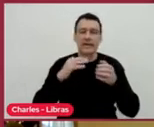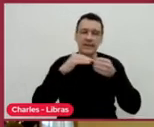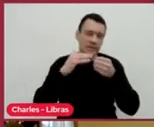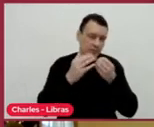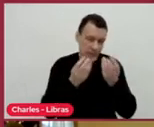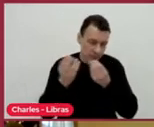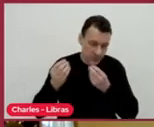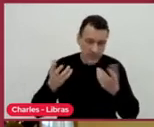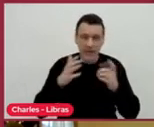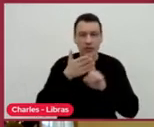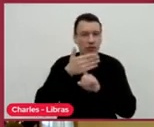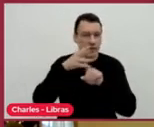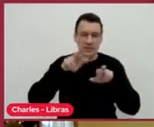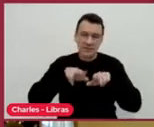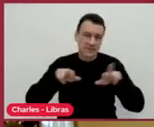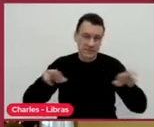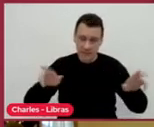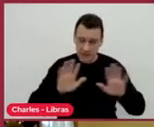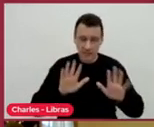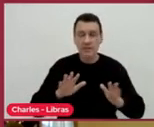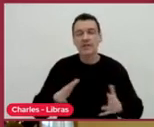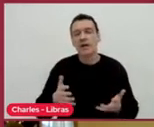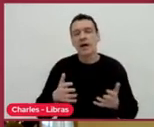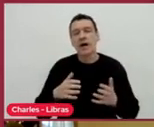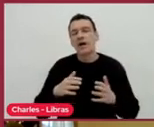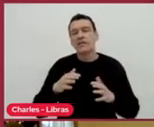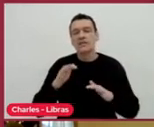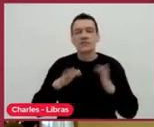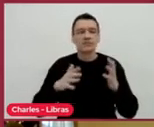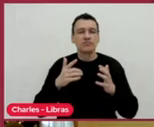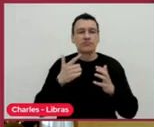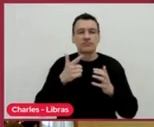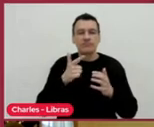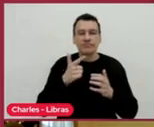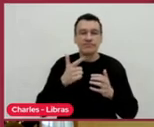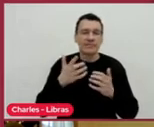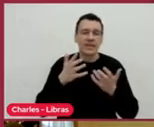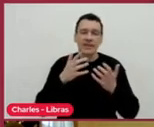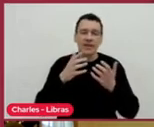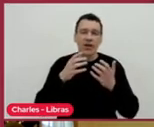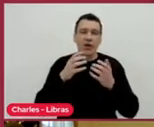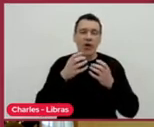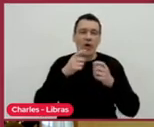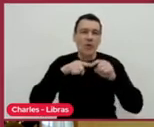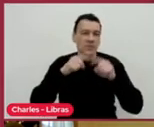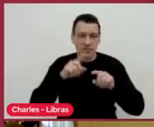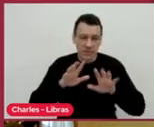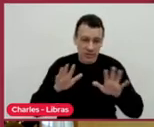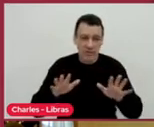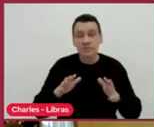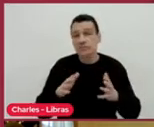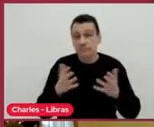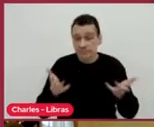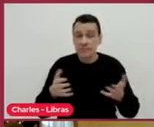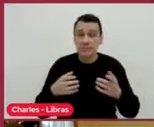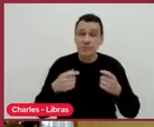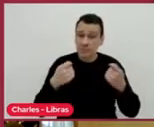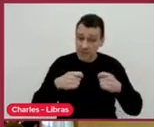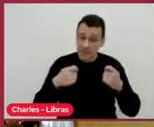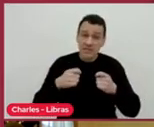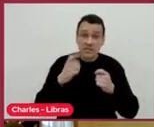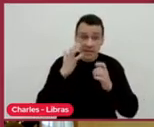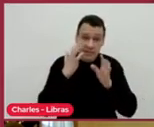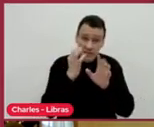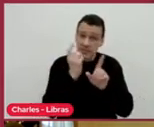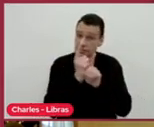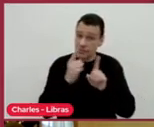FTP files are not active record objects, obviously. So we have to read these FTP files, and we don't want